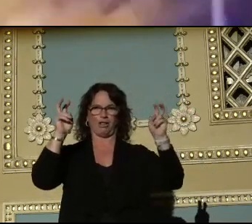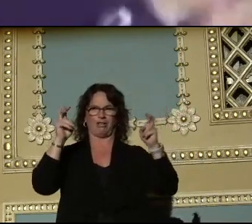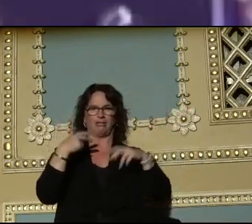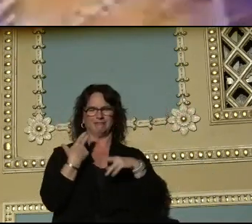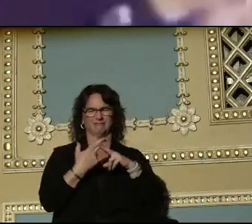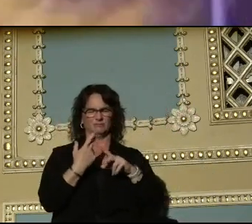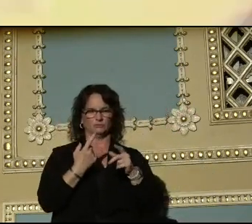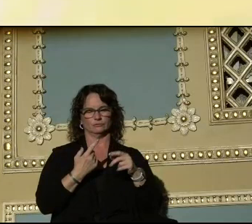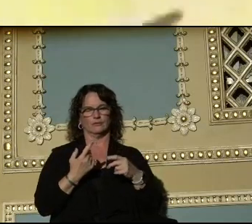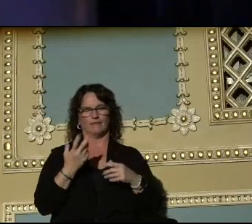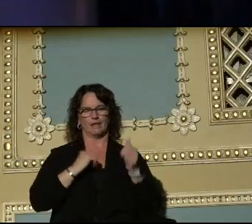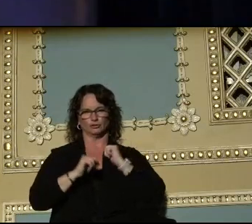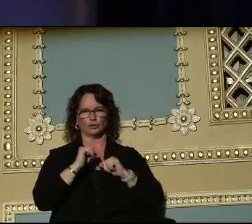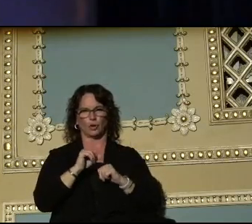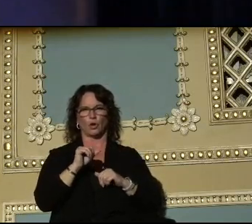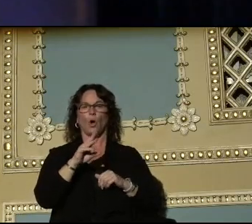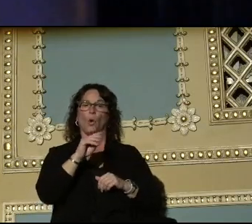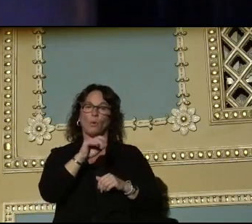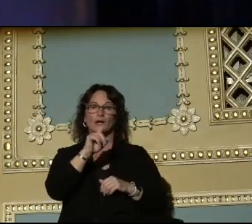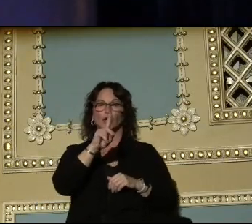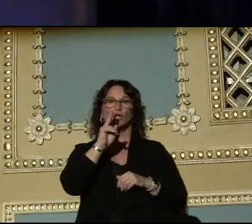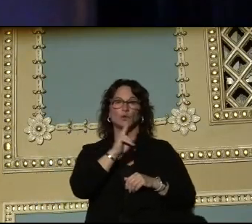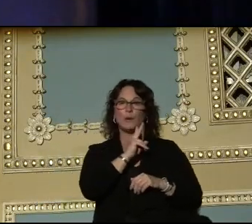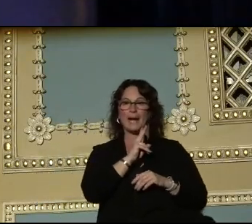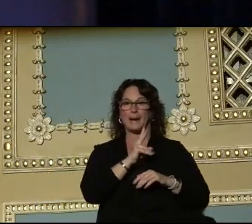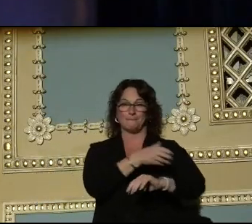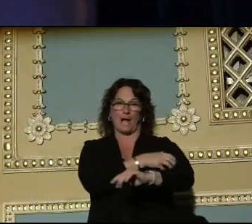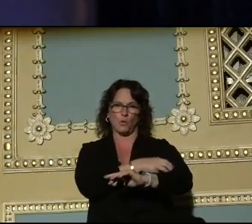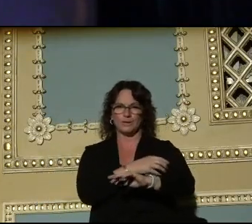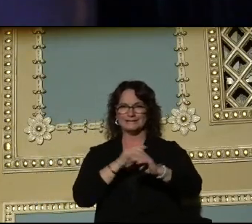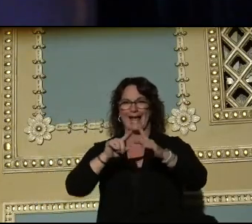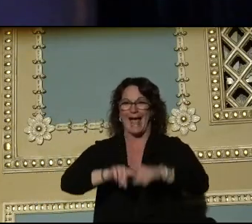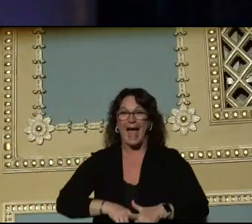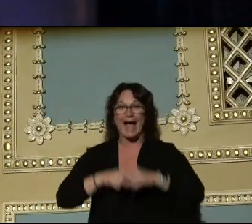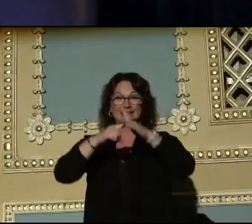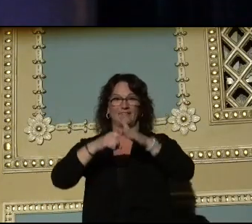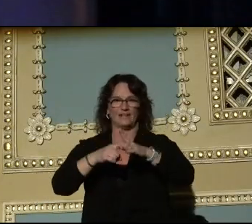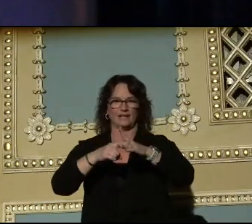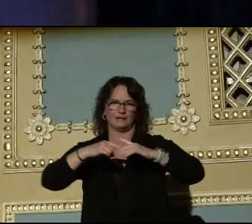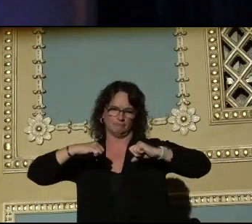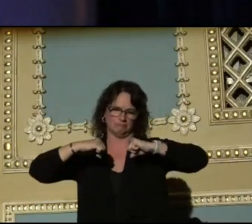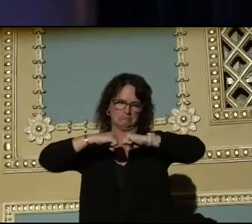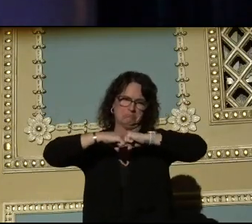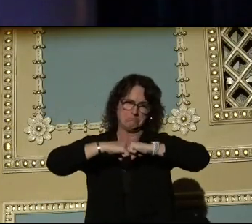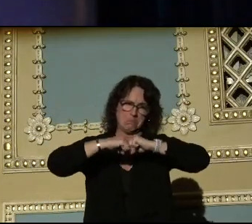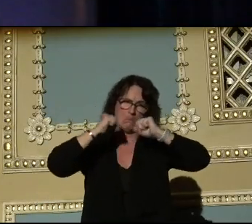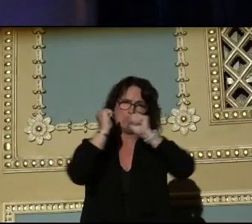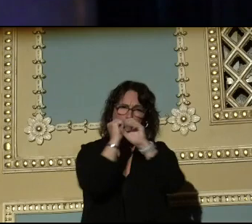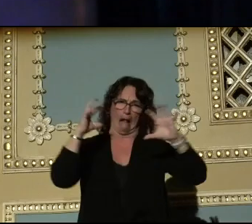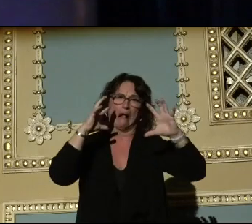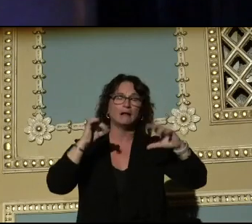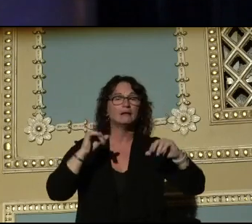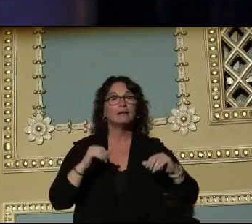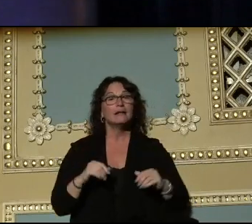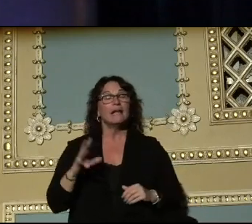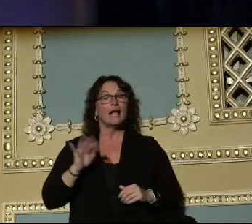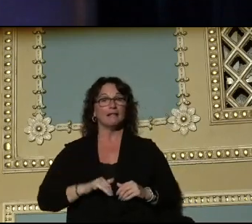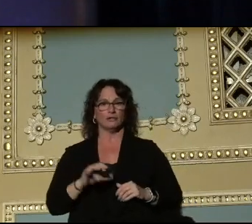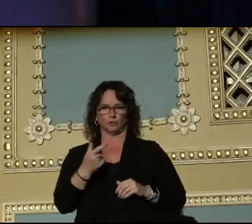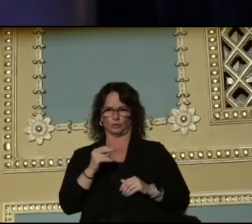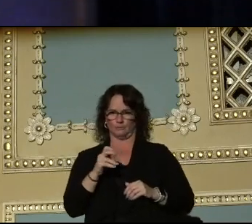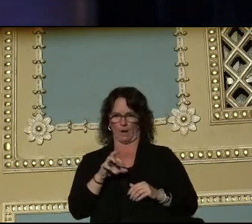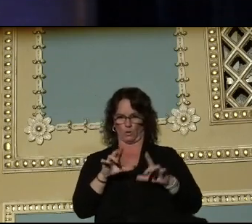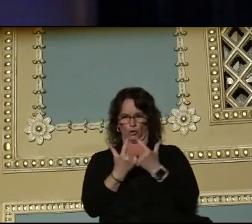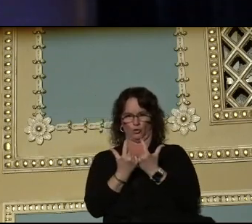phrase, "Wonder Twin powers activate." The George Maurer Group gets backstage as the announcements are being made for us to come